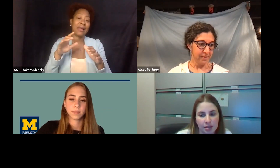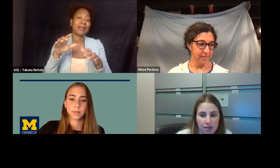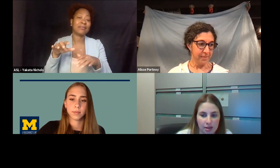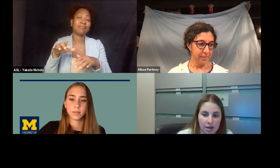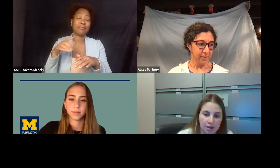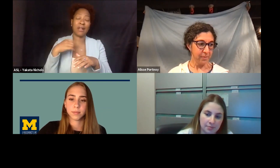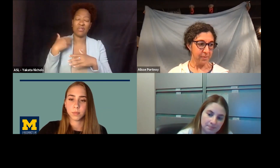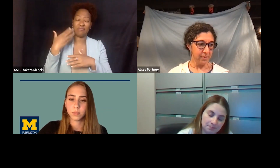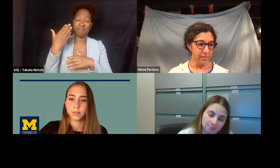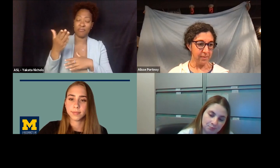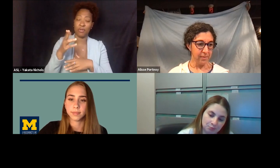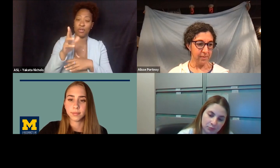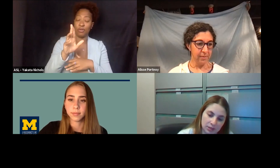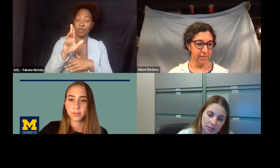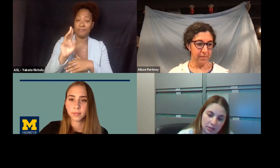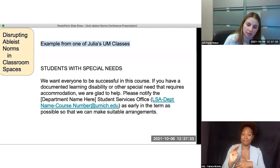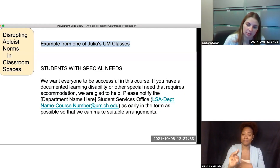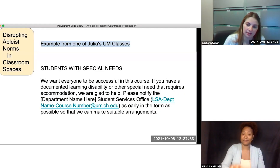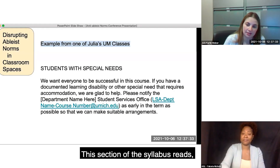Michigan.